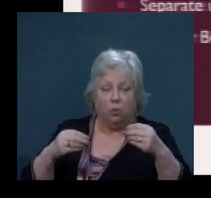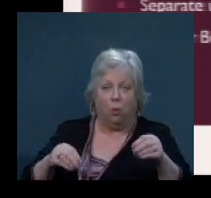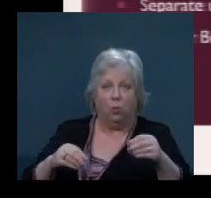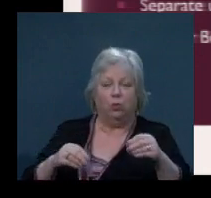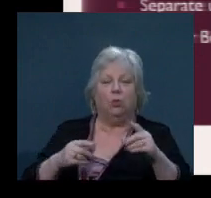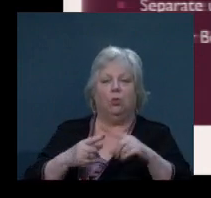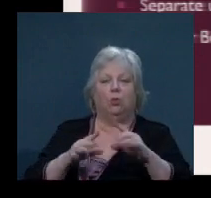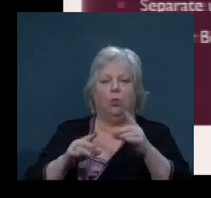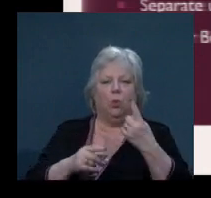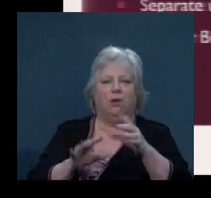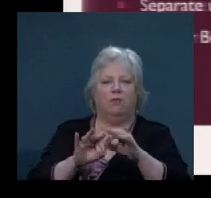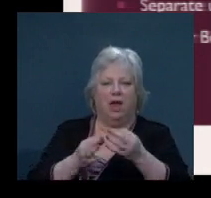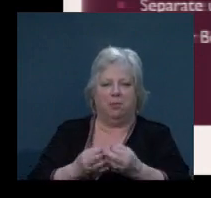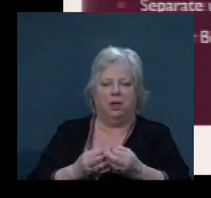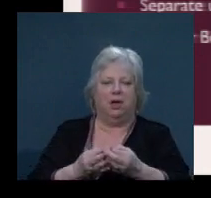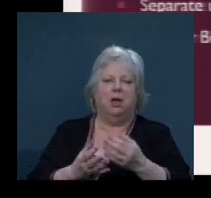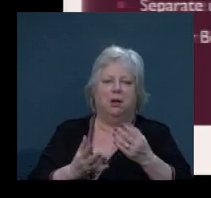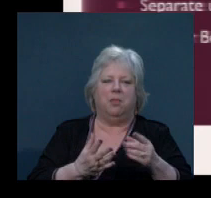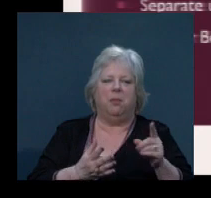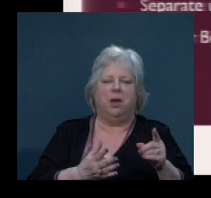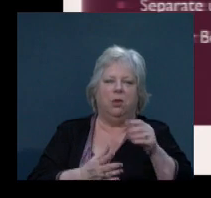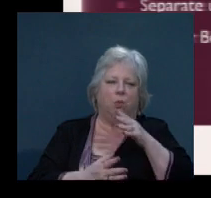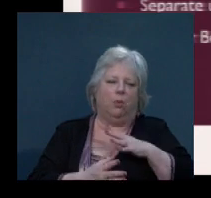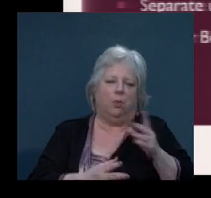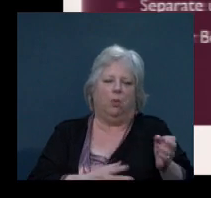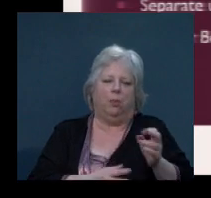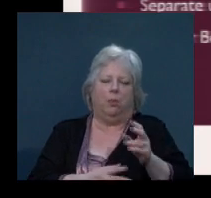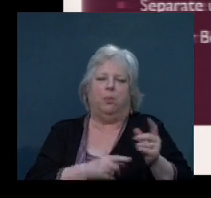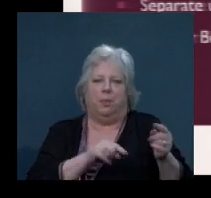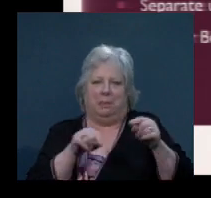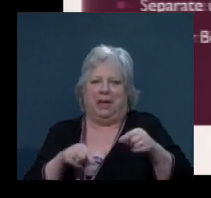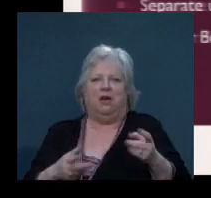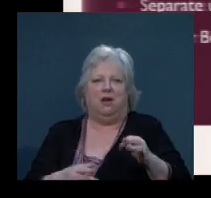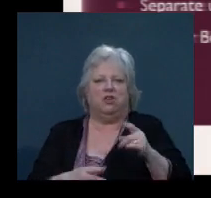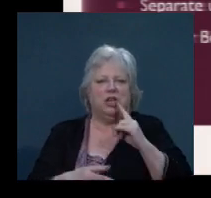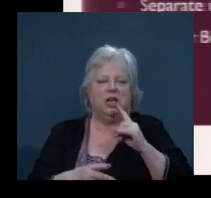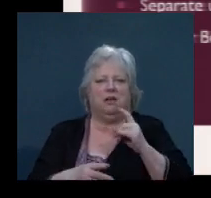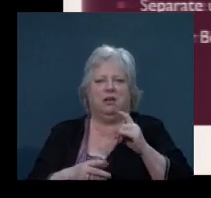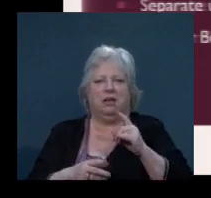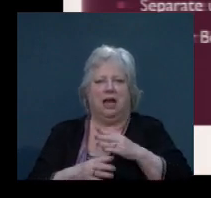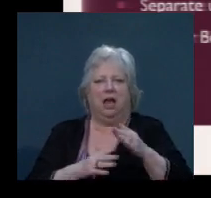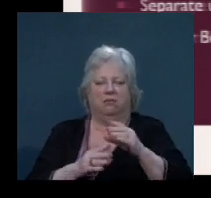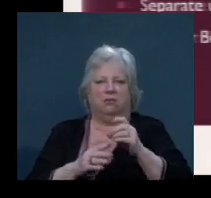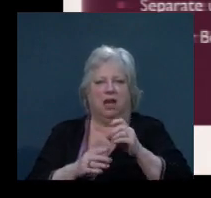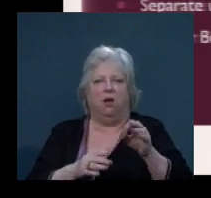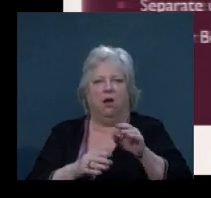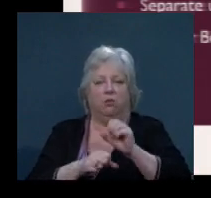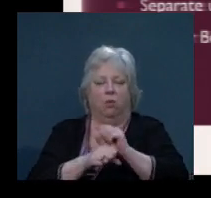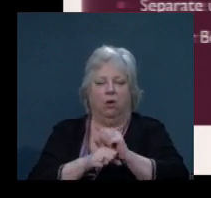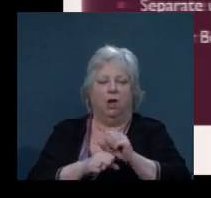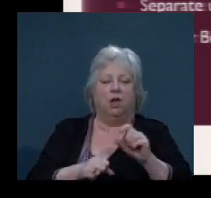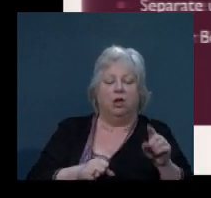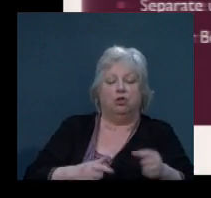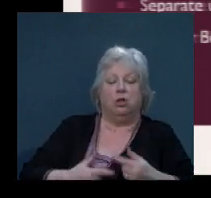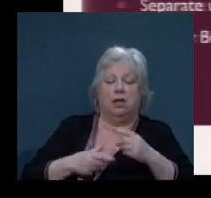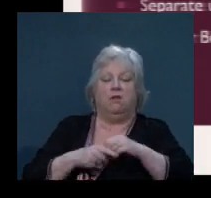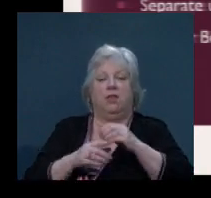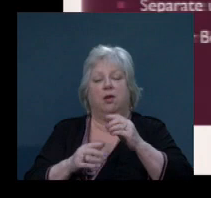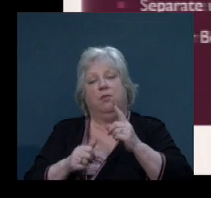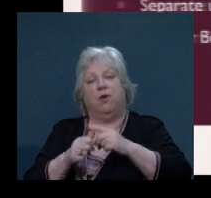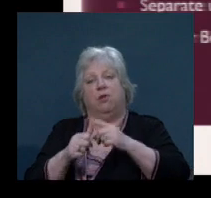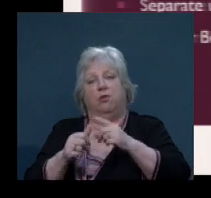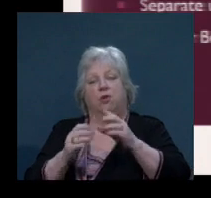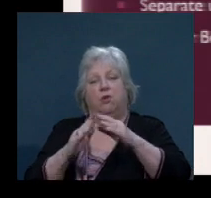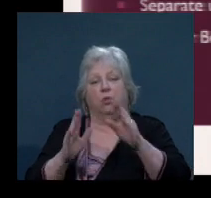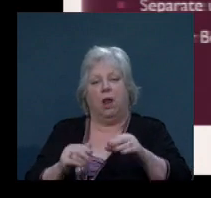a family. She may be here in a few minutes if she can get off work. That will live in the first house in the primary dwelling and then